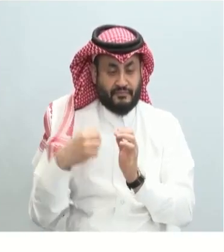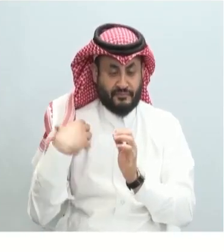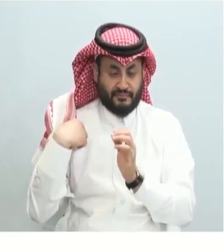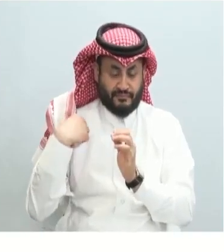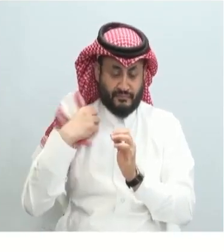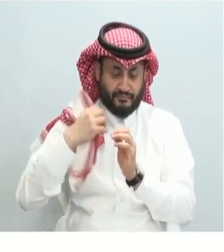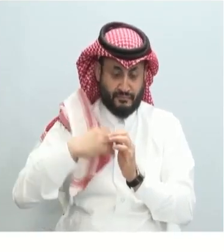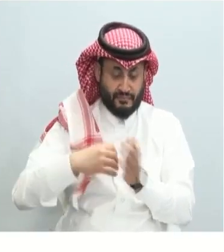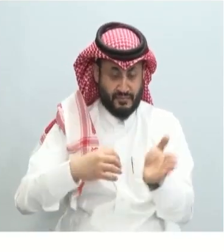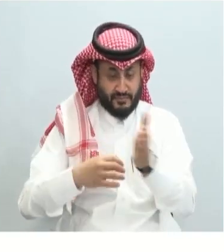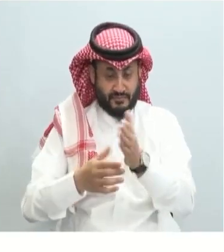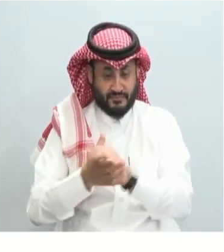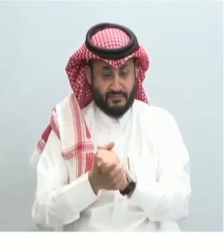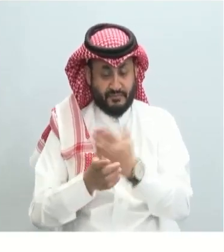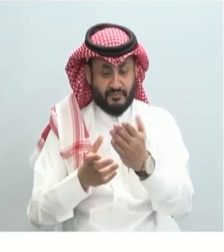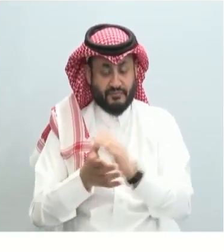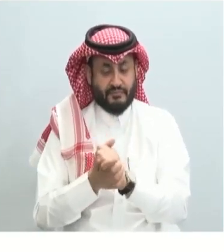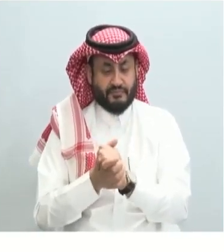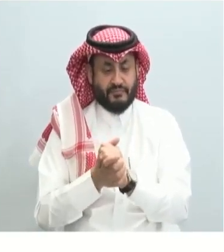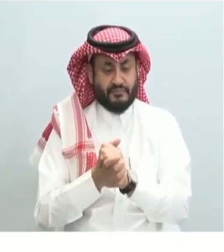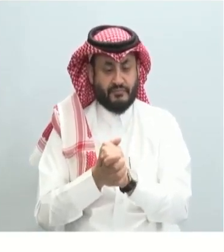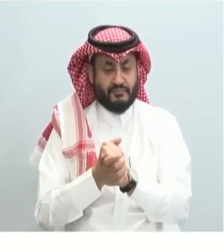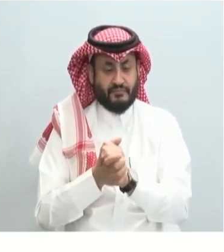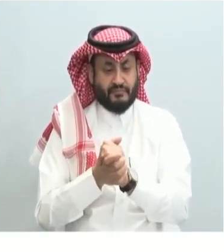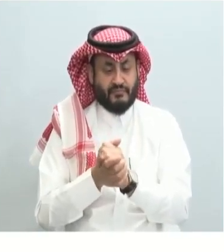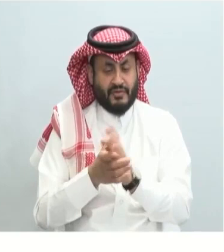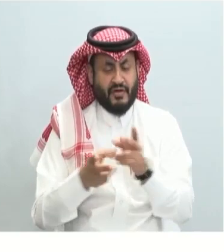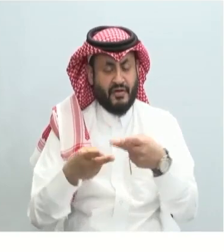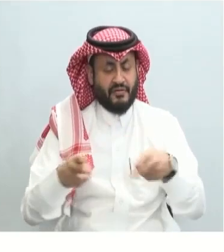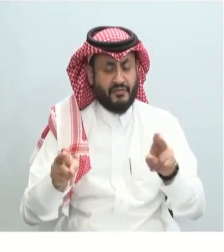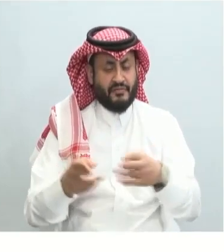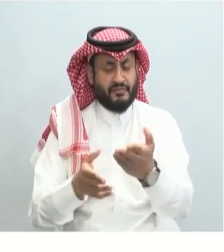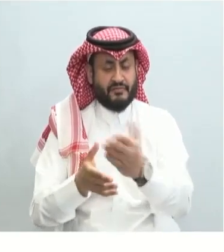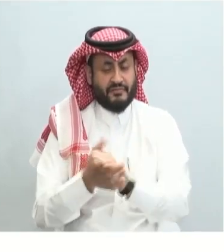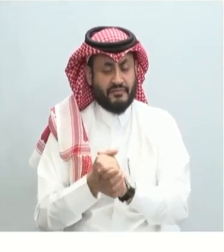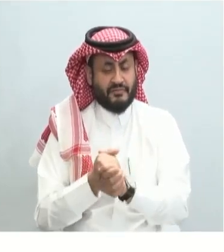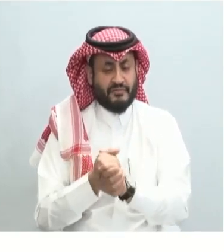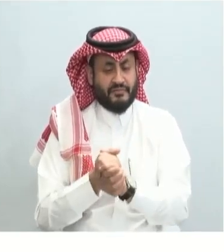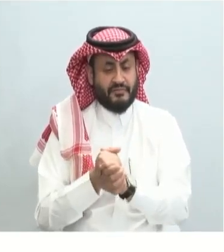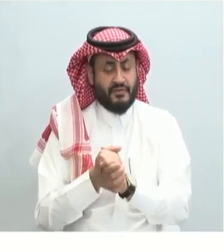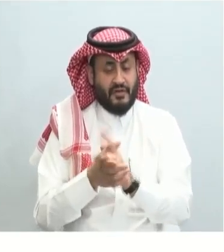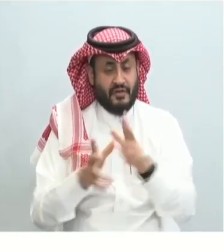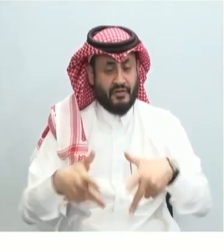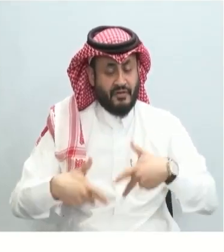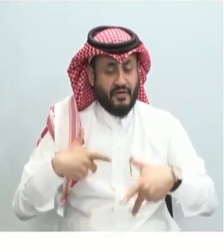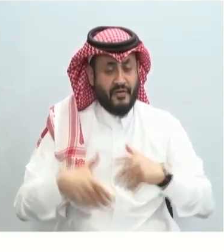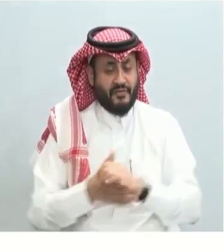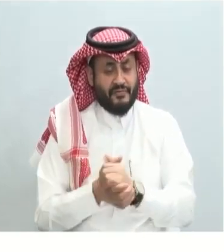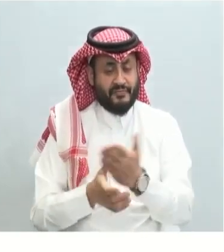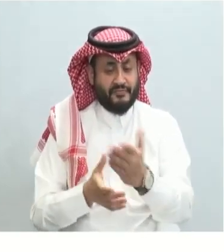And after this, we had the last thing we did with rhythms and sound. We had something interesting that is